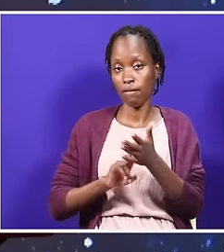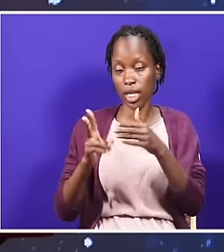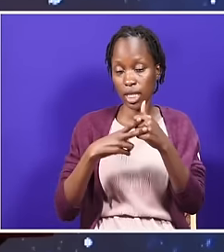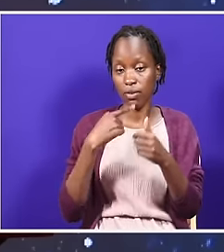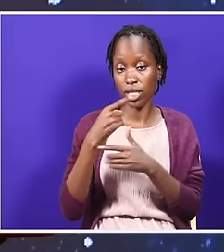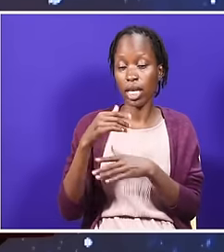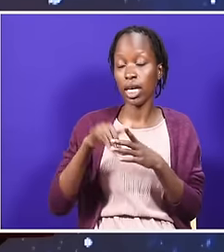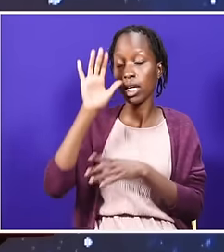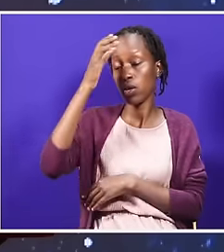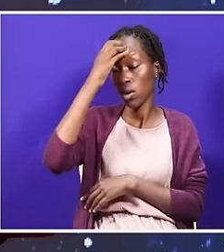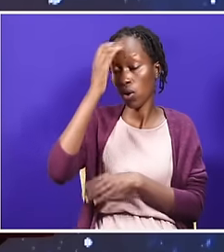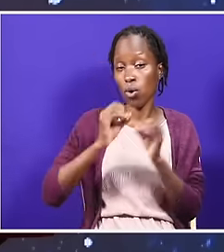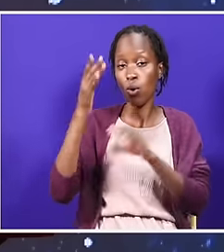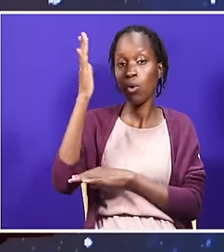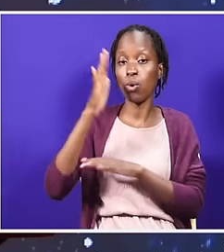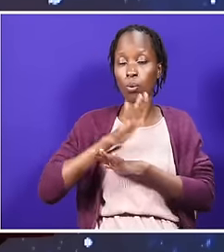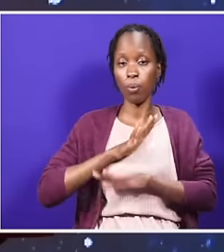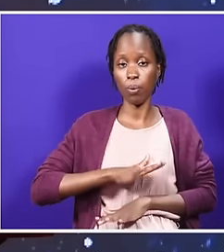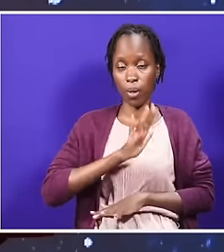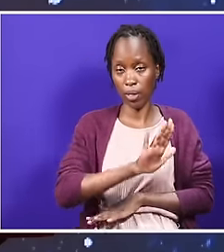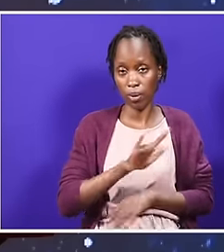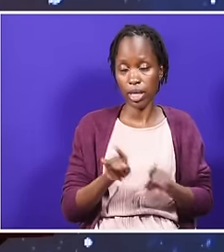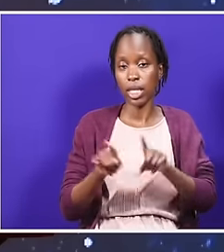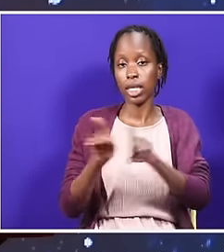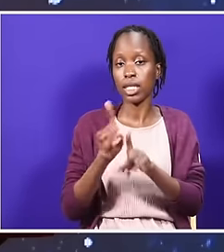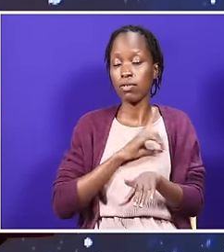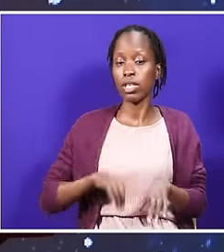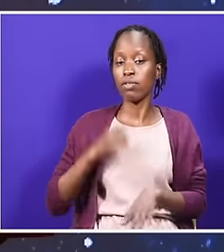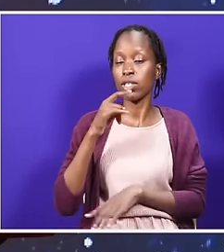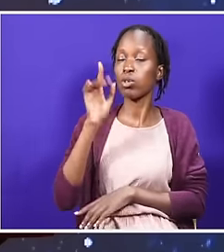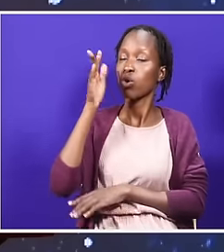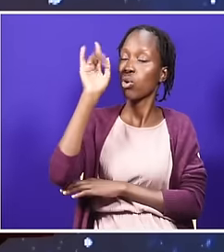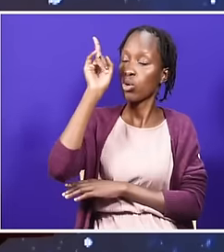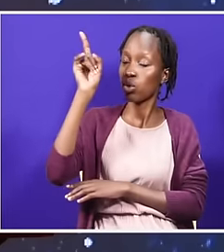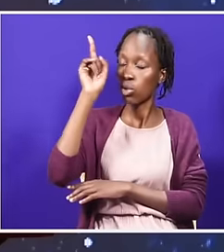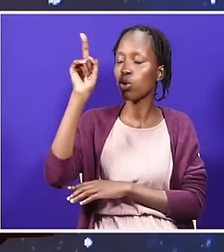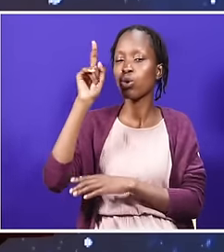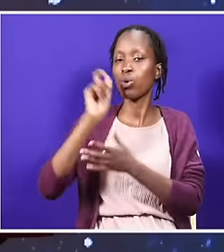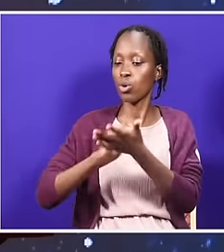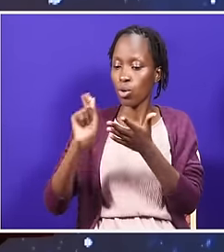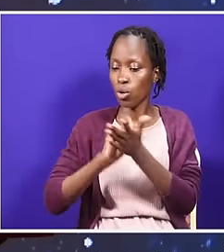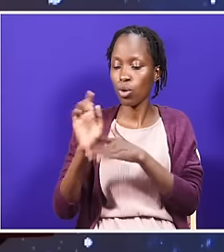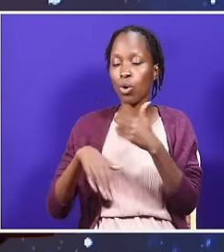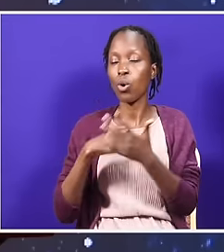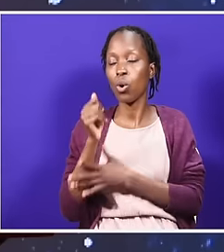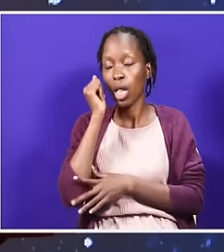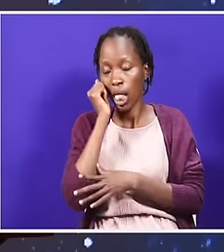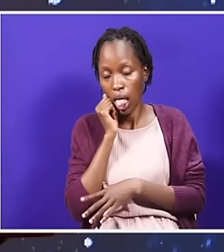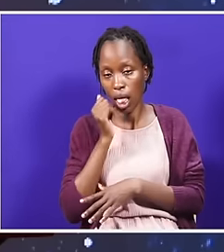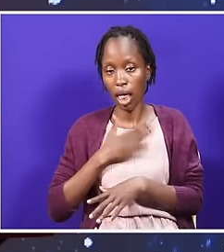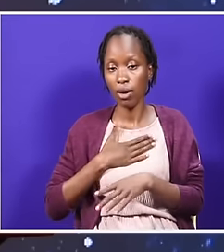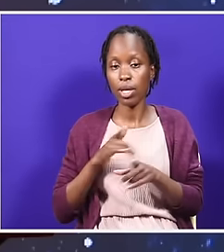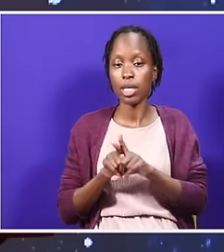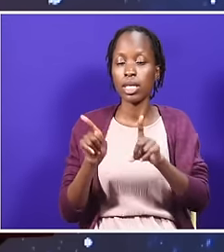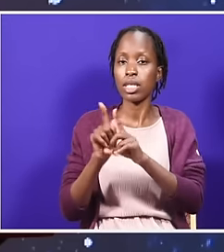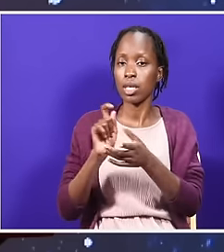verse 7. "In your anger, oh God, bring them down." And then he says, "You, God, you keep track of all my sorrows. You